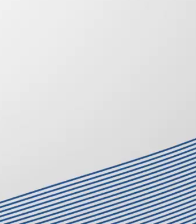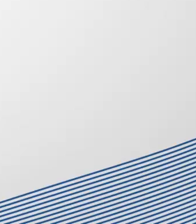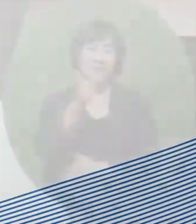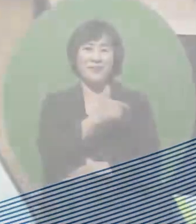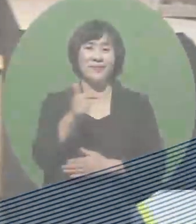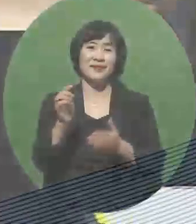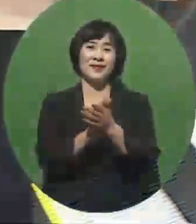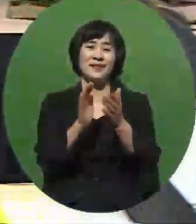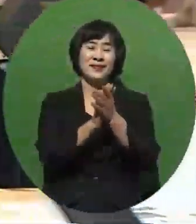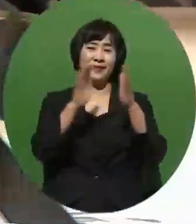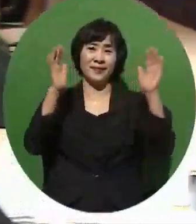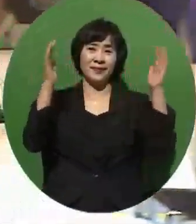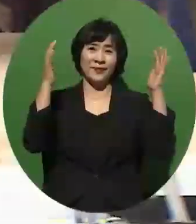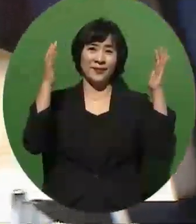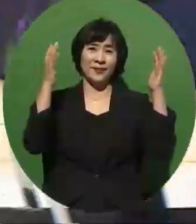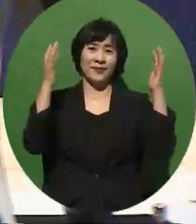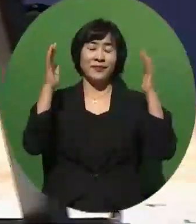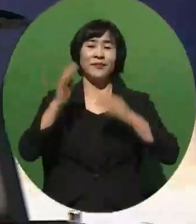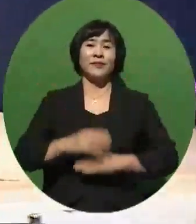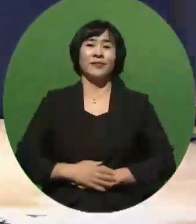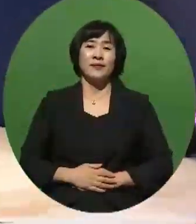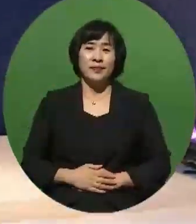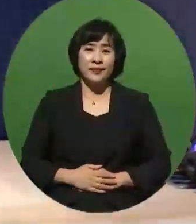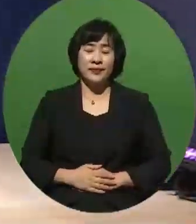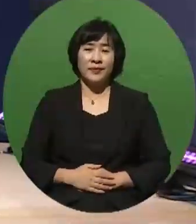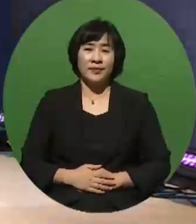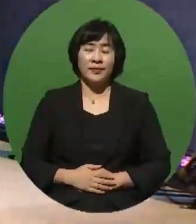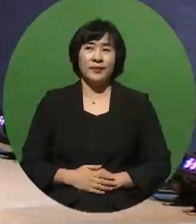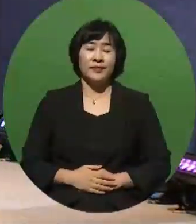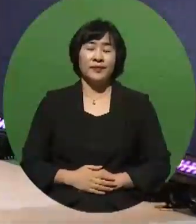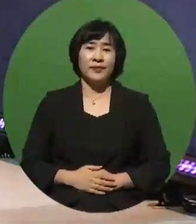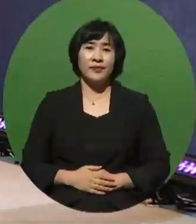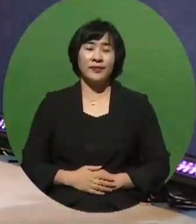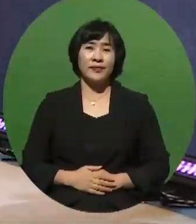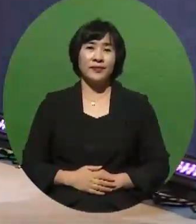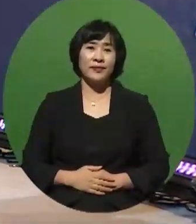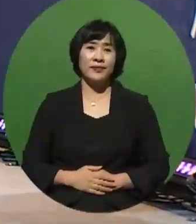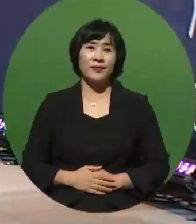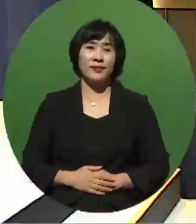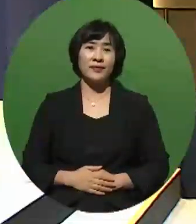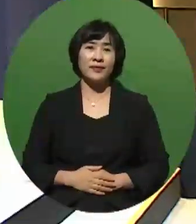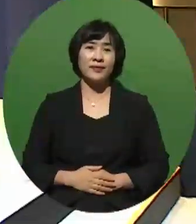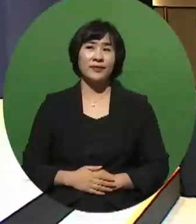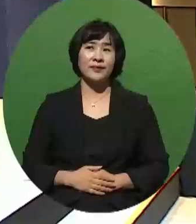As we welcome Mr. Park, let us give him a big round of applause.